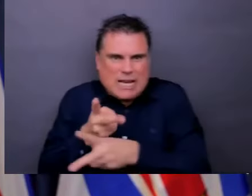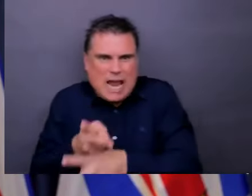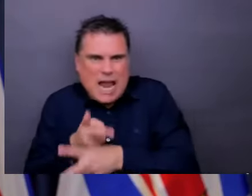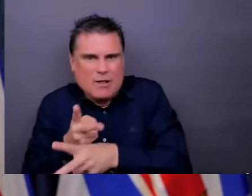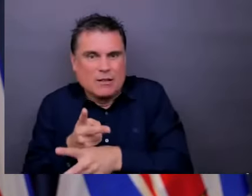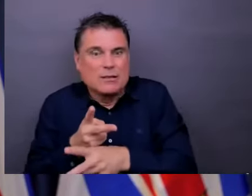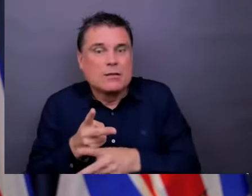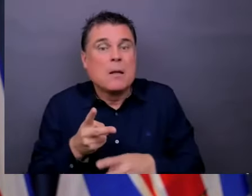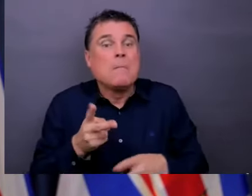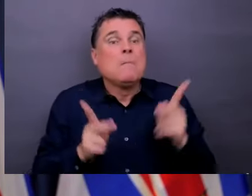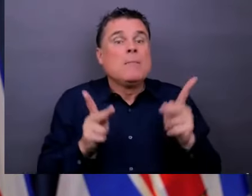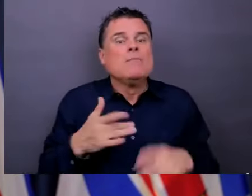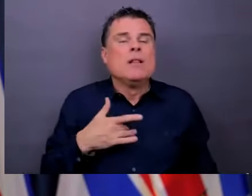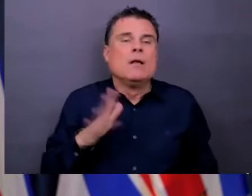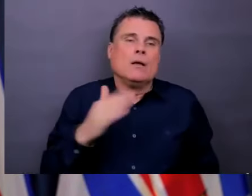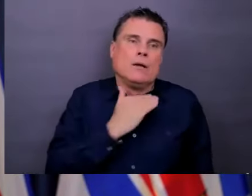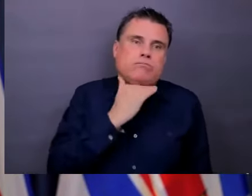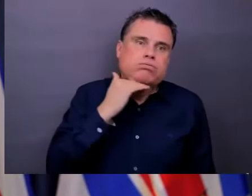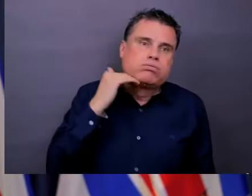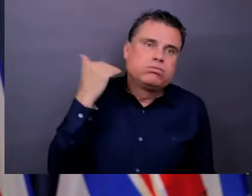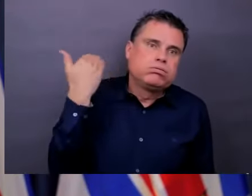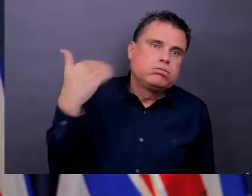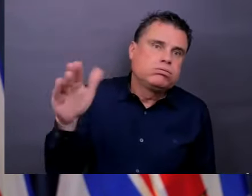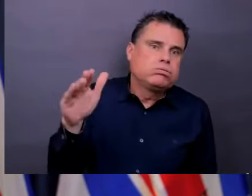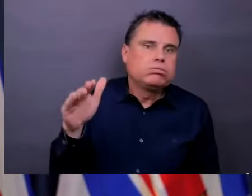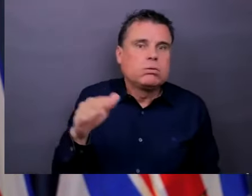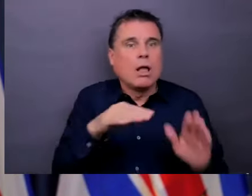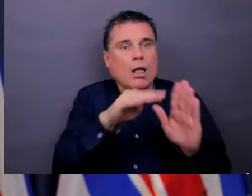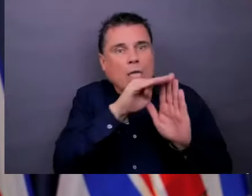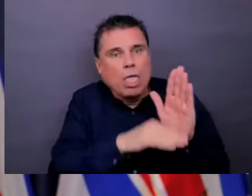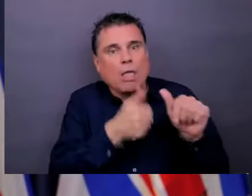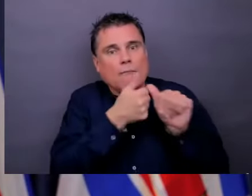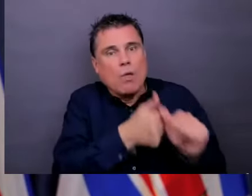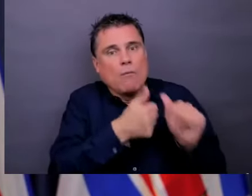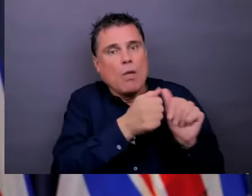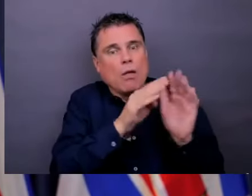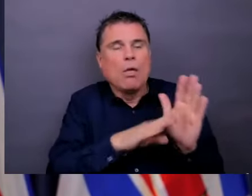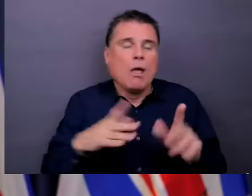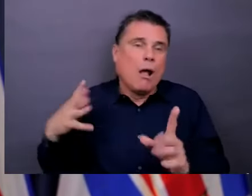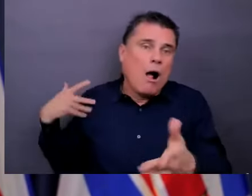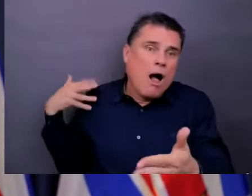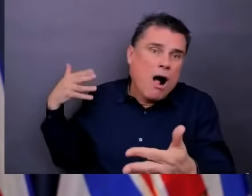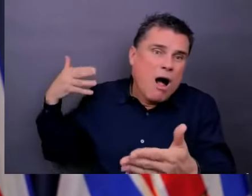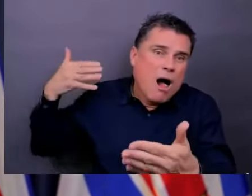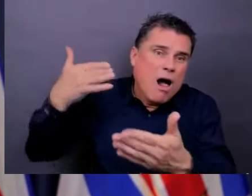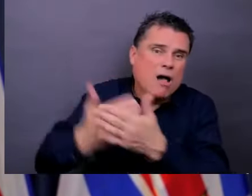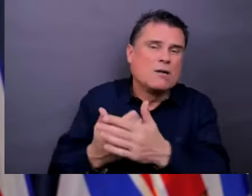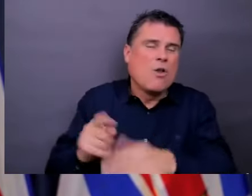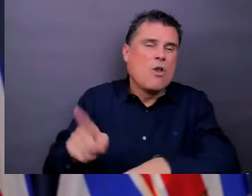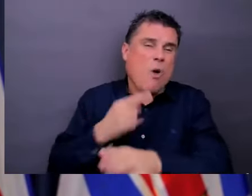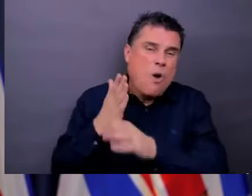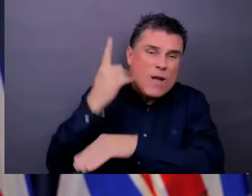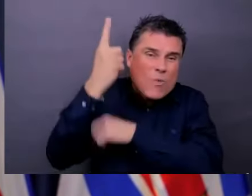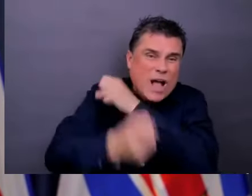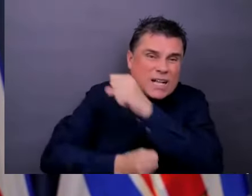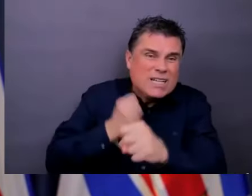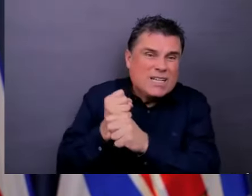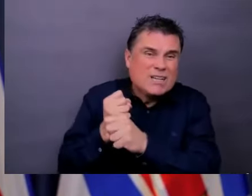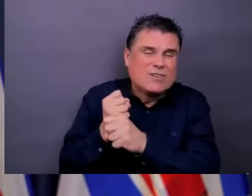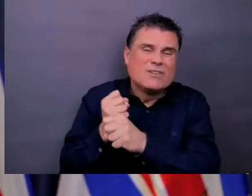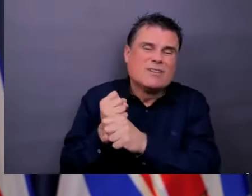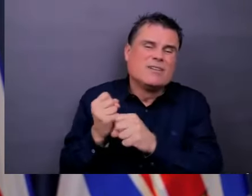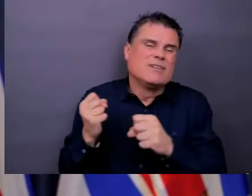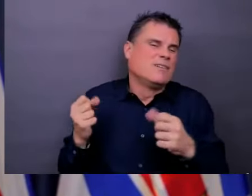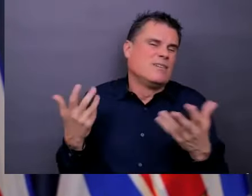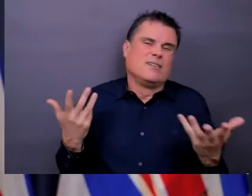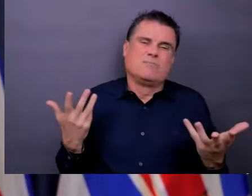know we're now on first anniversaries of events in the COVID-19 pandemic, because we saw significant activity right